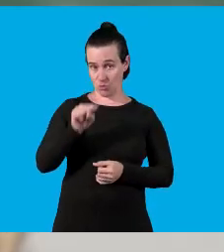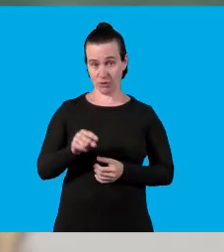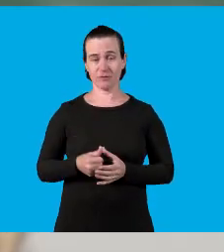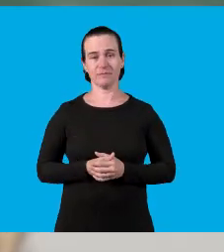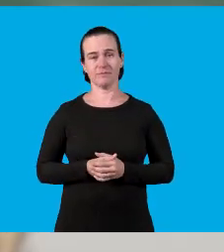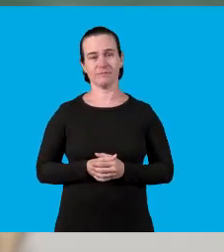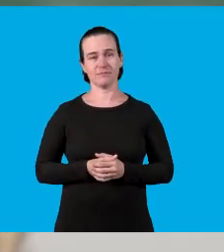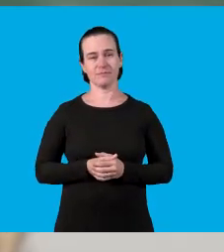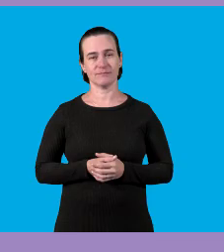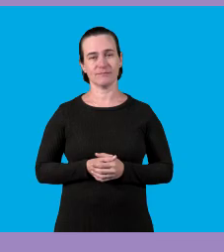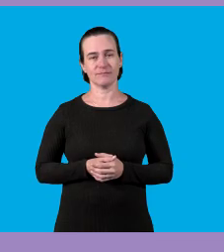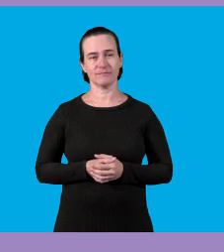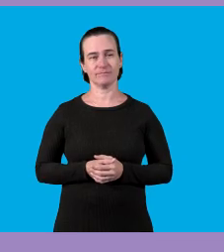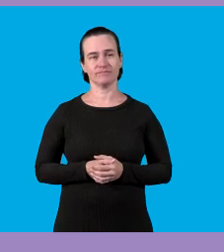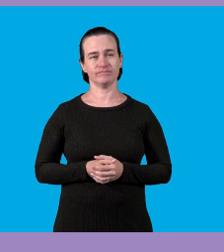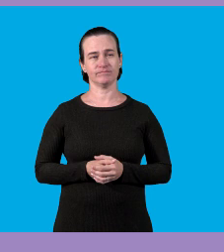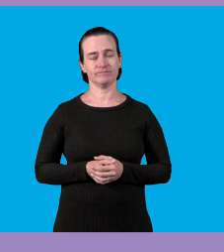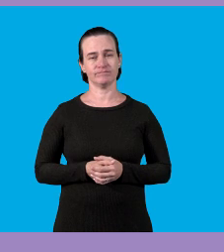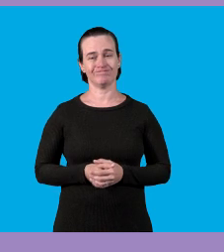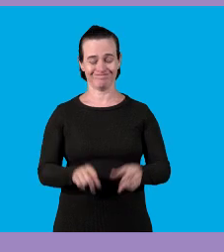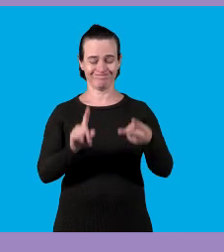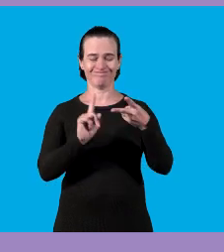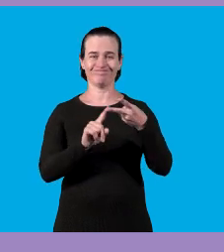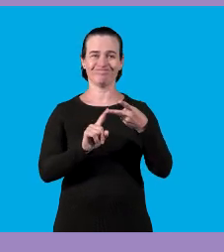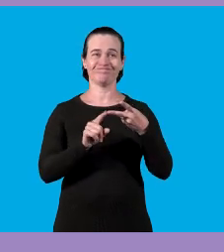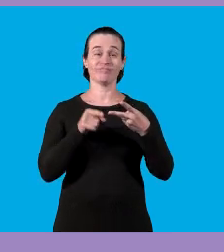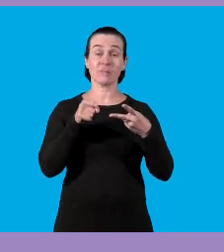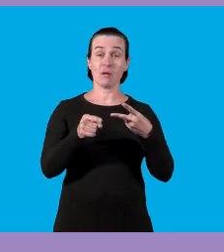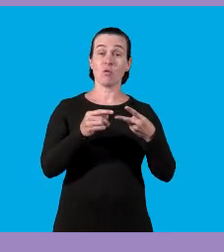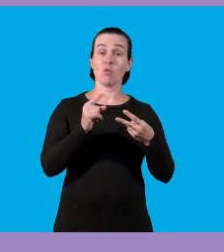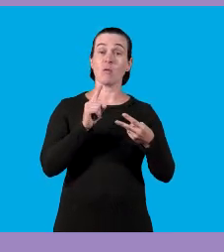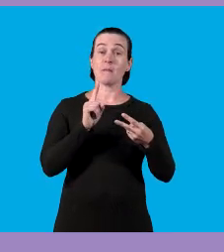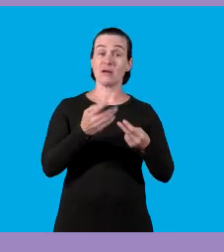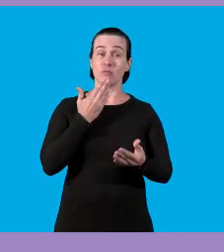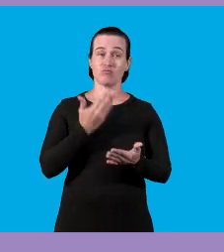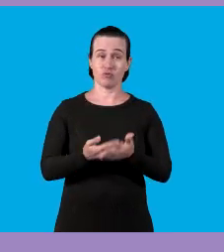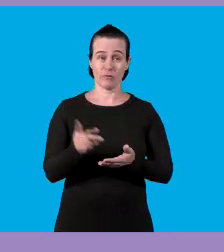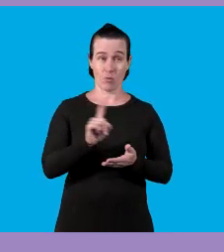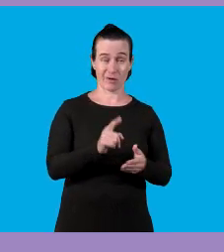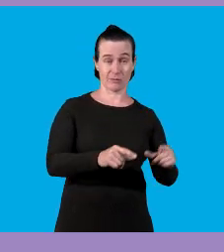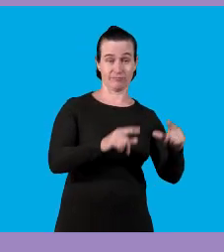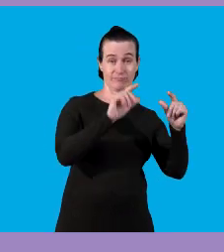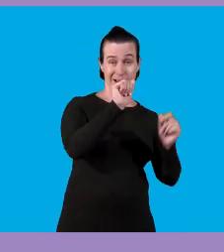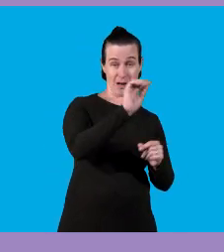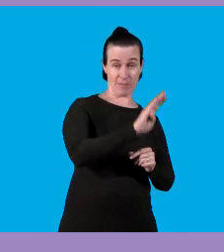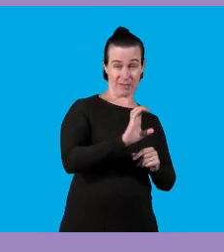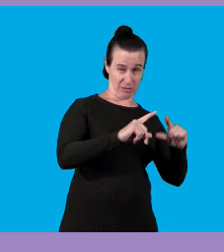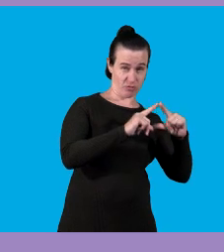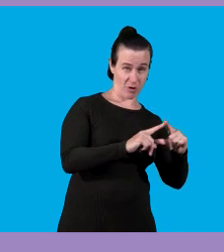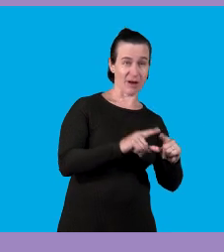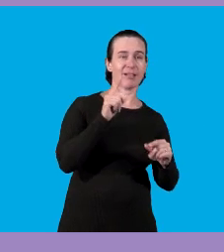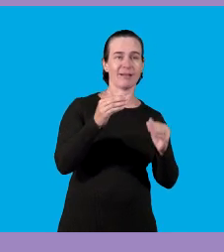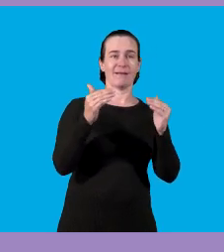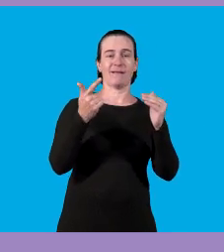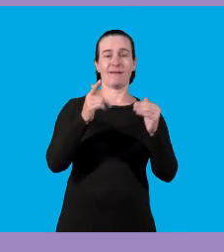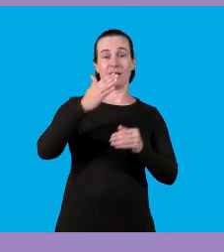regard. Prove that triangle ABC is similar to triangle EFG. And when I